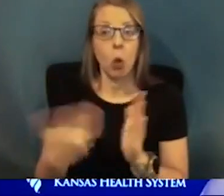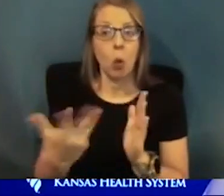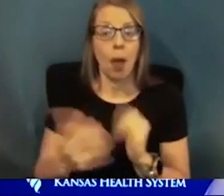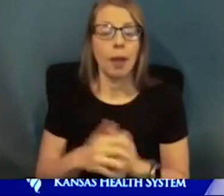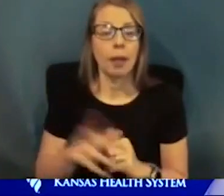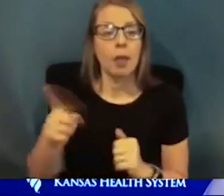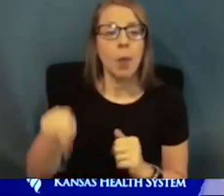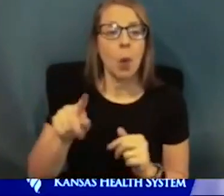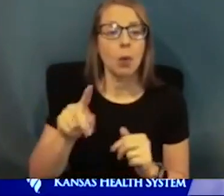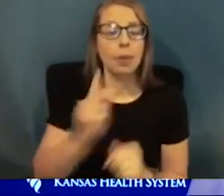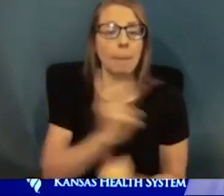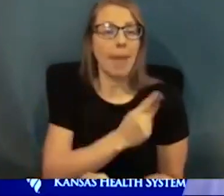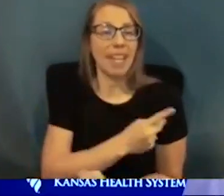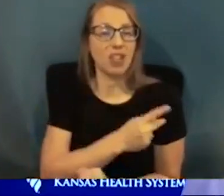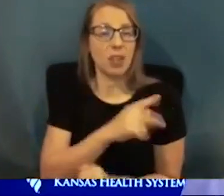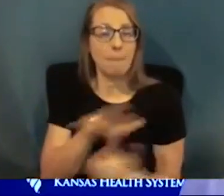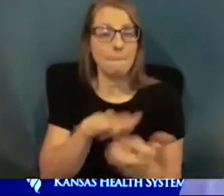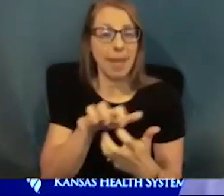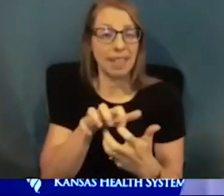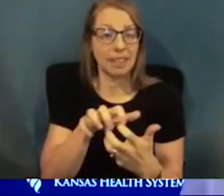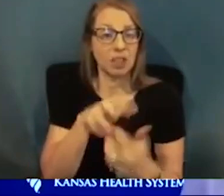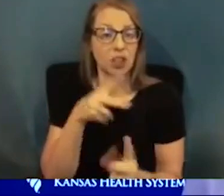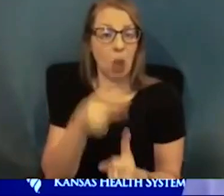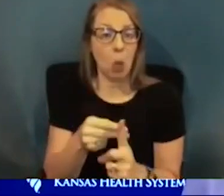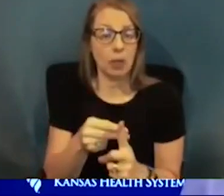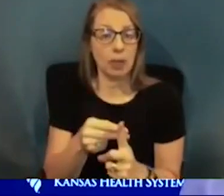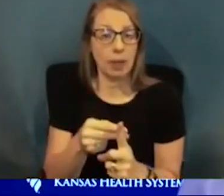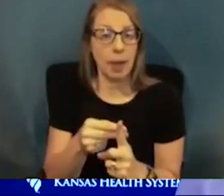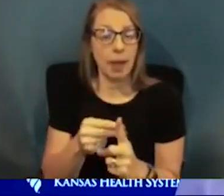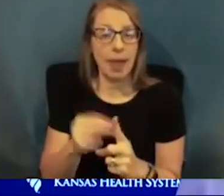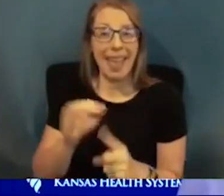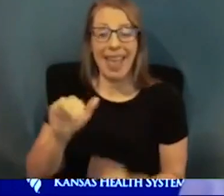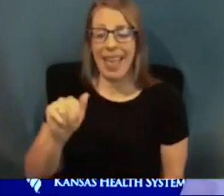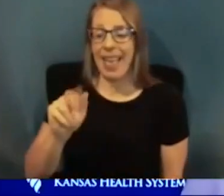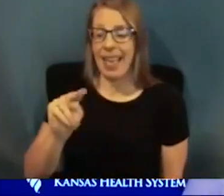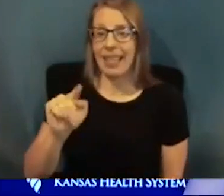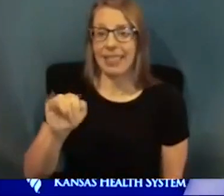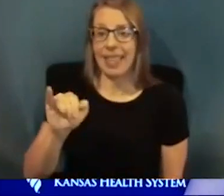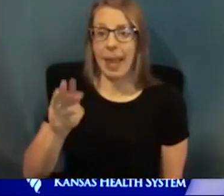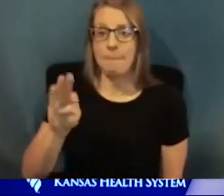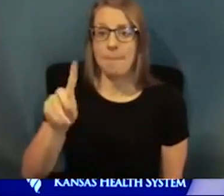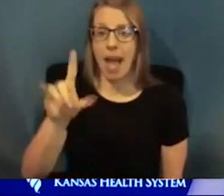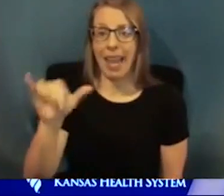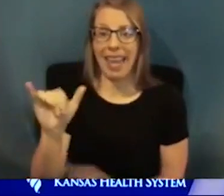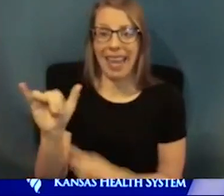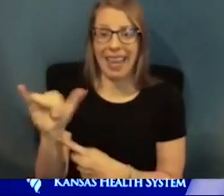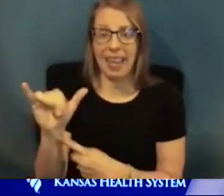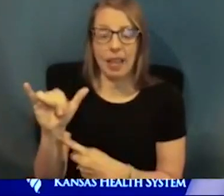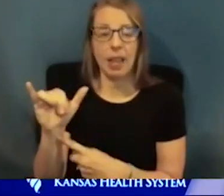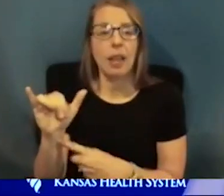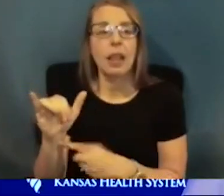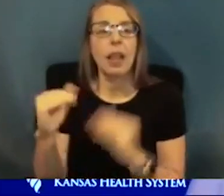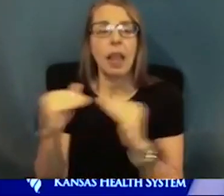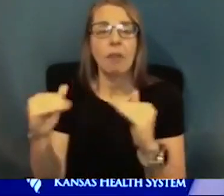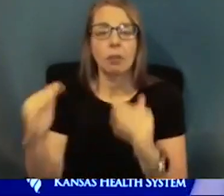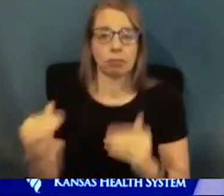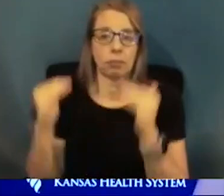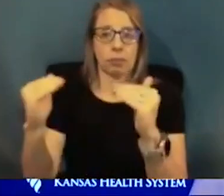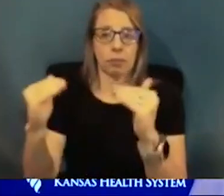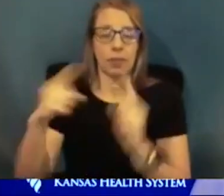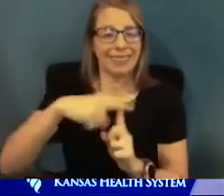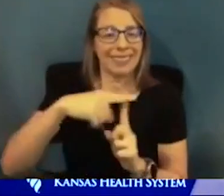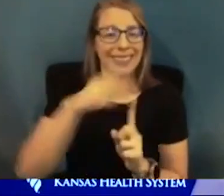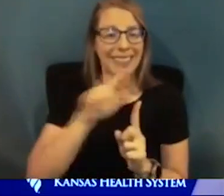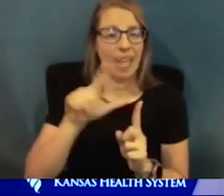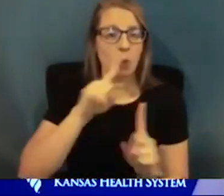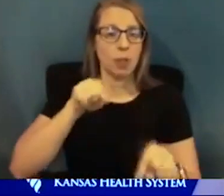got that mixed dosing maybe had higher antibody levels. They also had maybe a more robust T-cell response, think maybe due